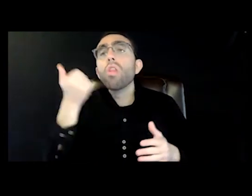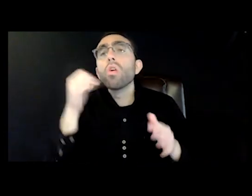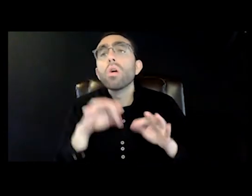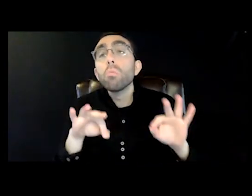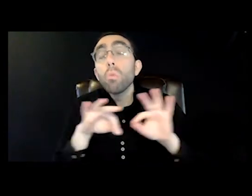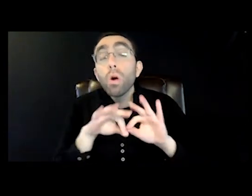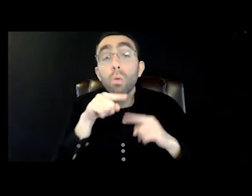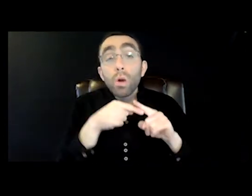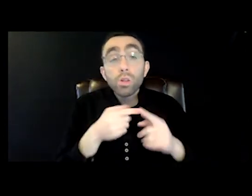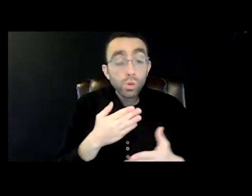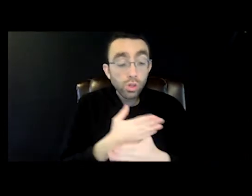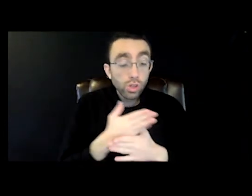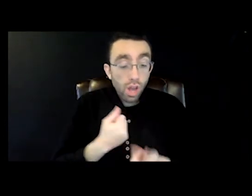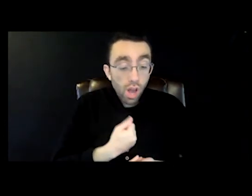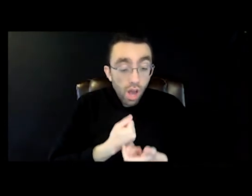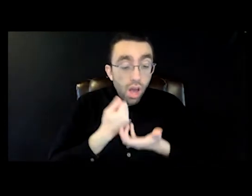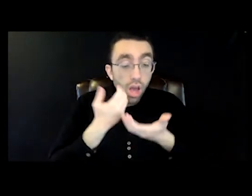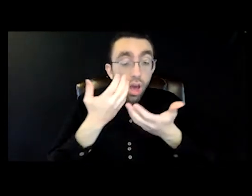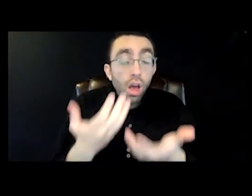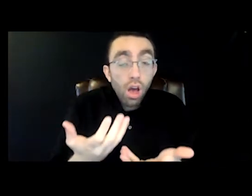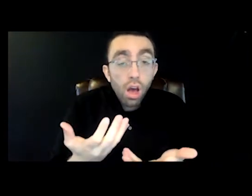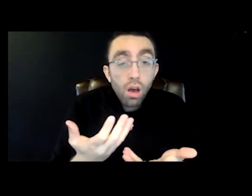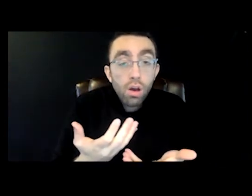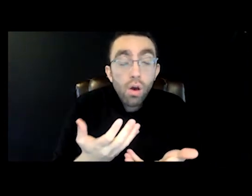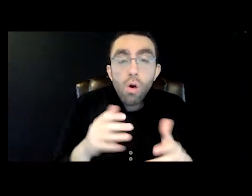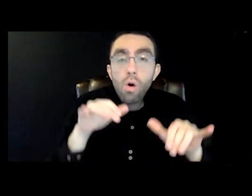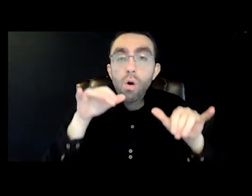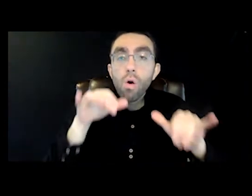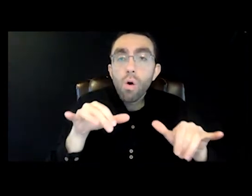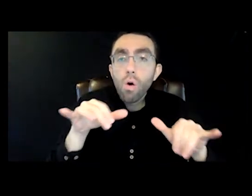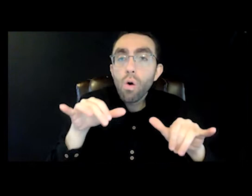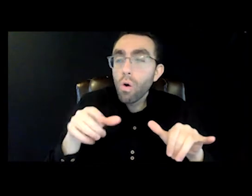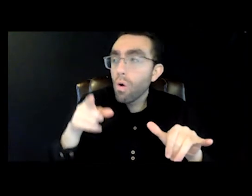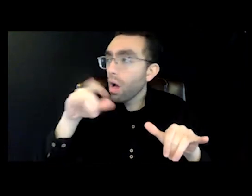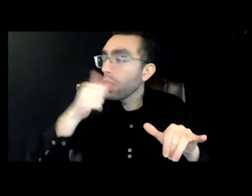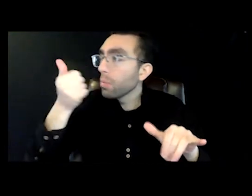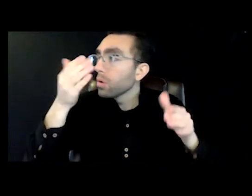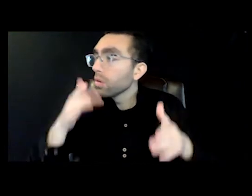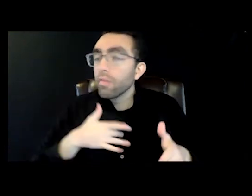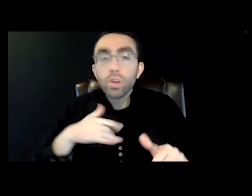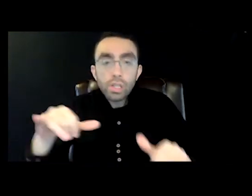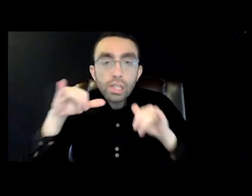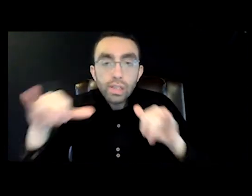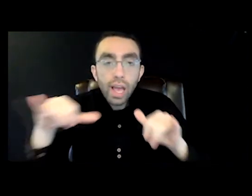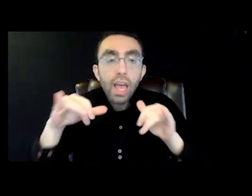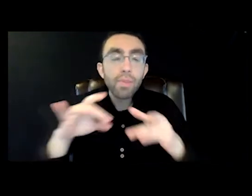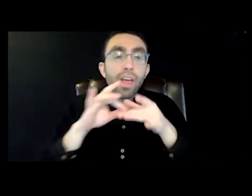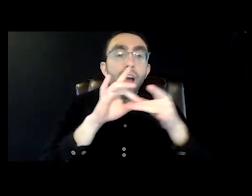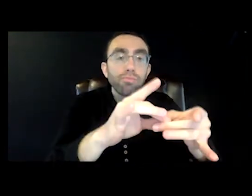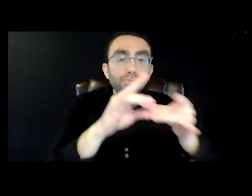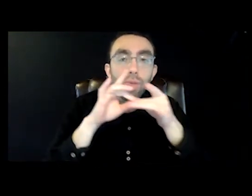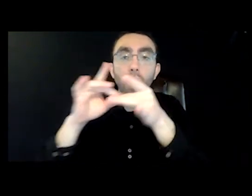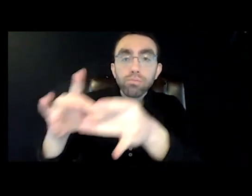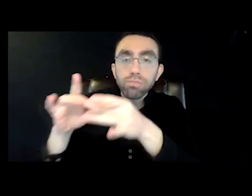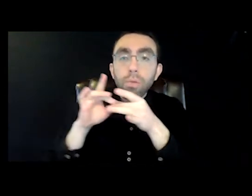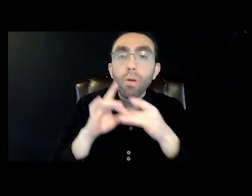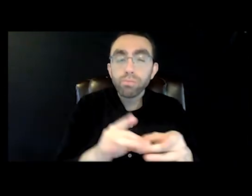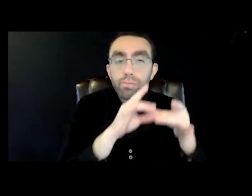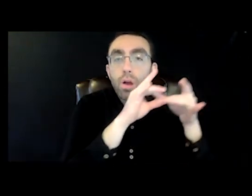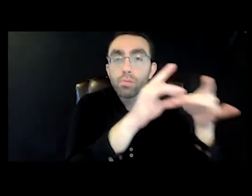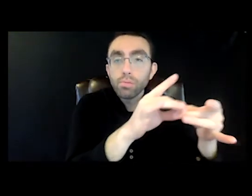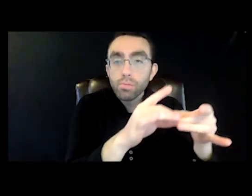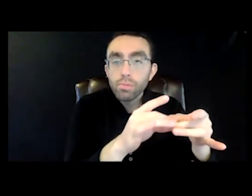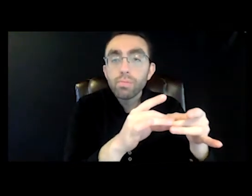open up in a way that allows us to be vulnerable and allows us to connect with people. And likewise, when we listen to someone